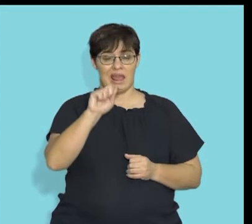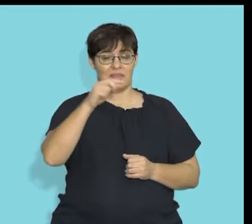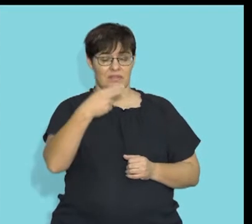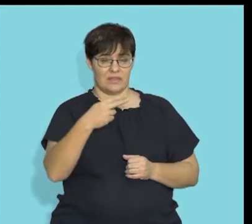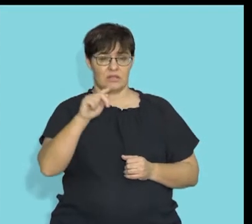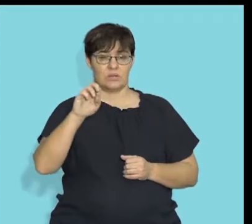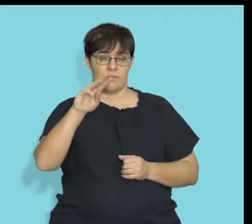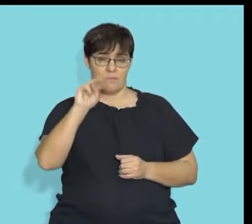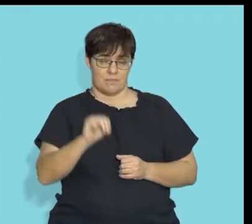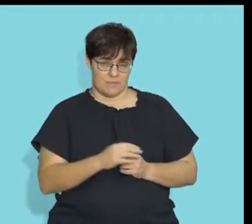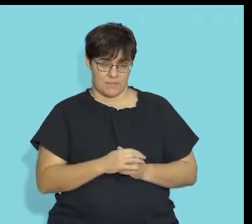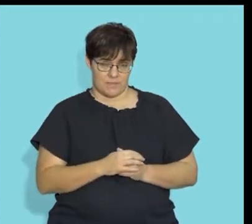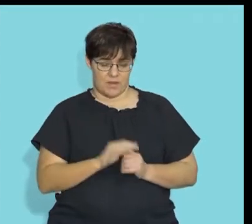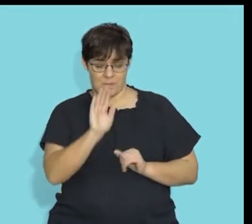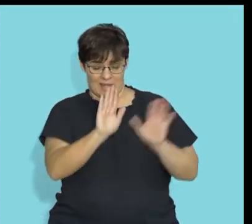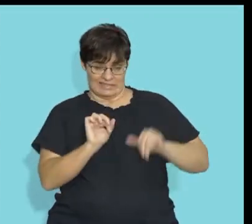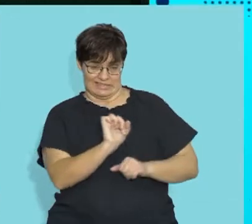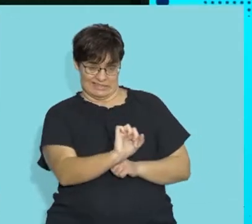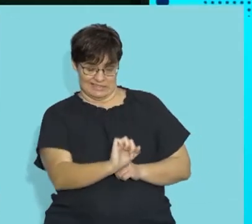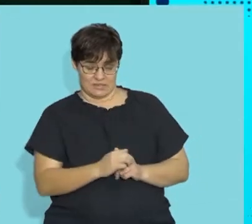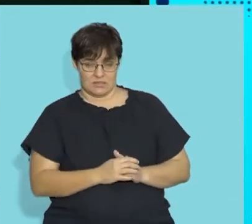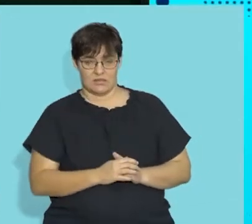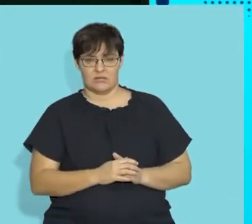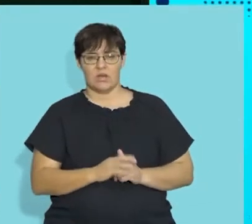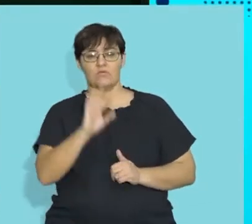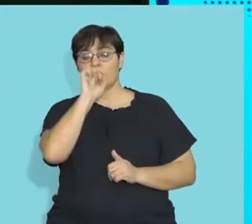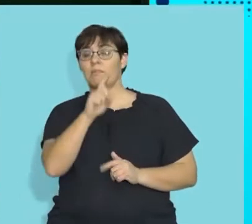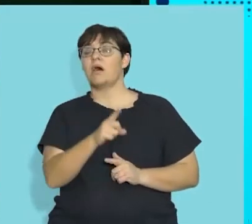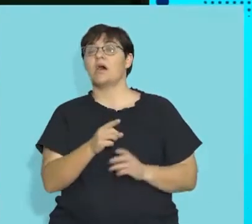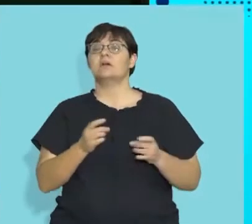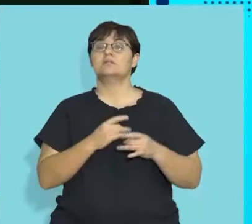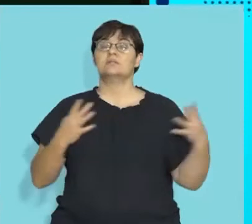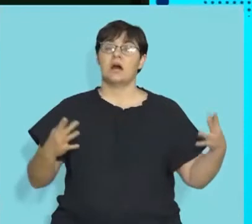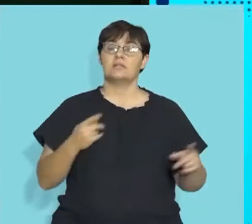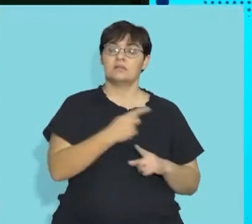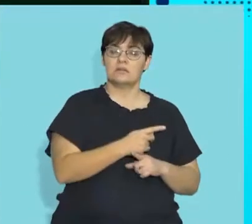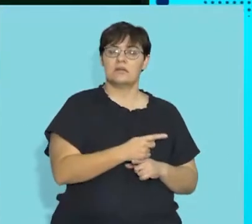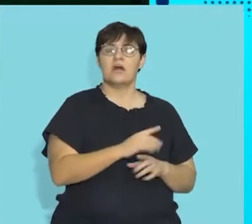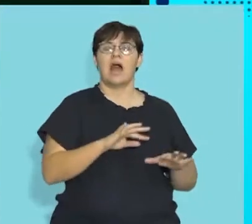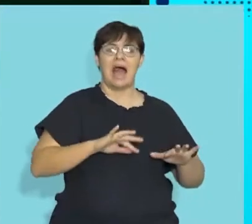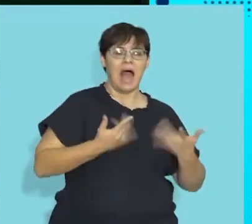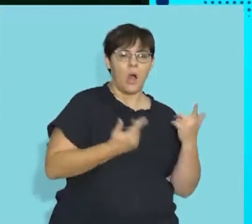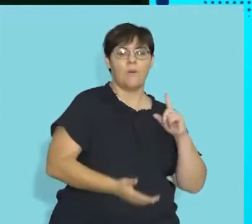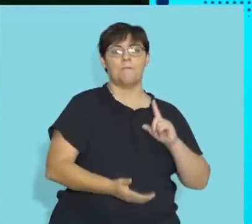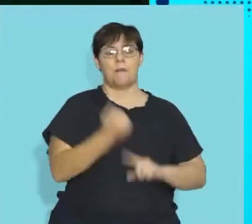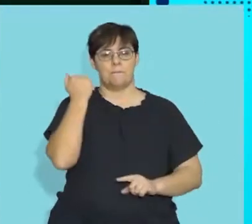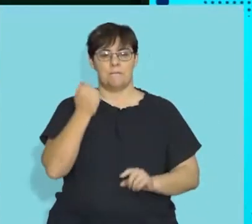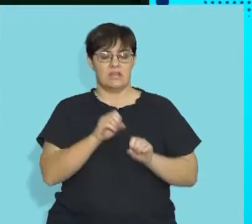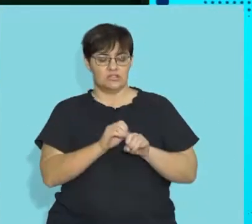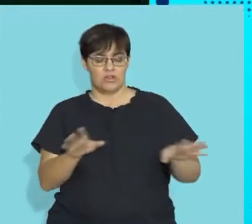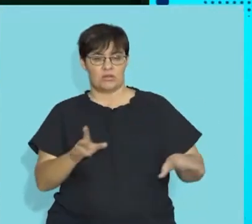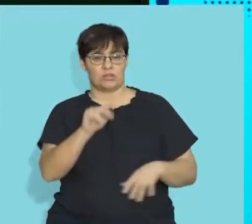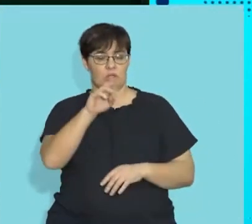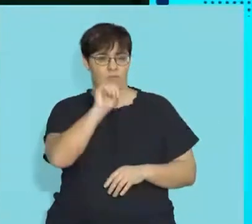term of the pattern. Just a reminder, everyone, at the beginning of the lesson I went over the way that you find the